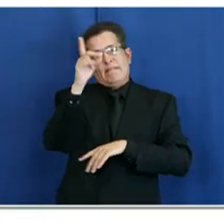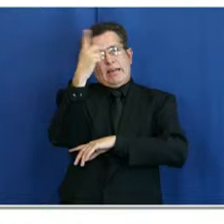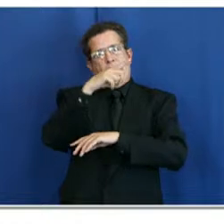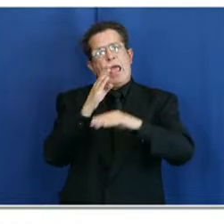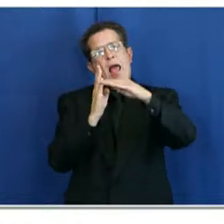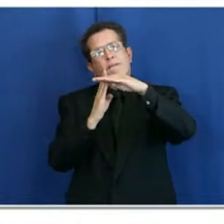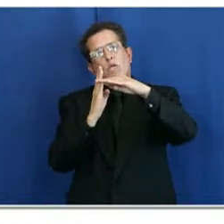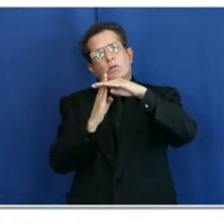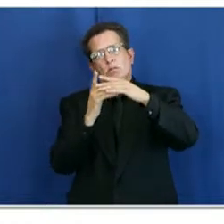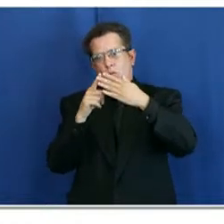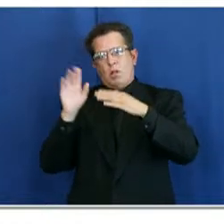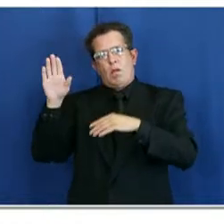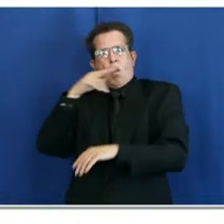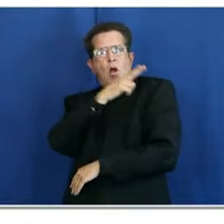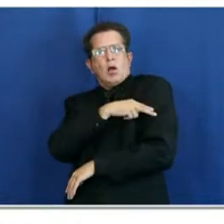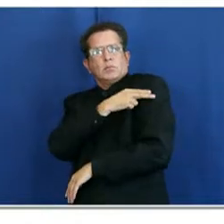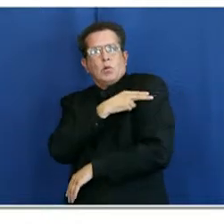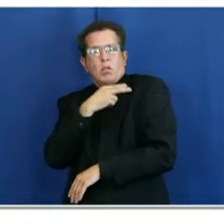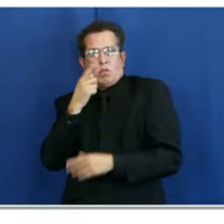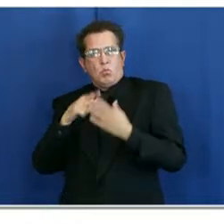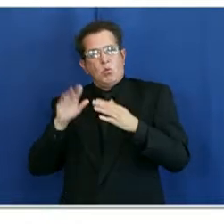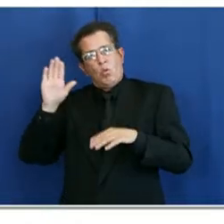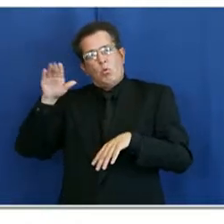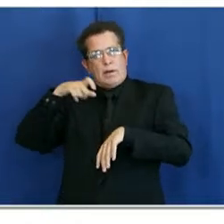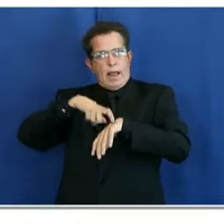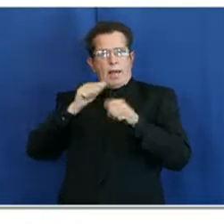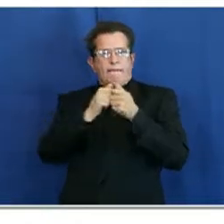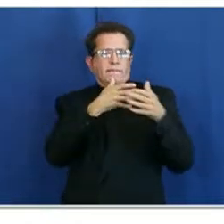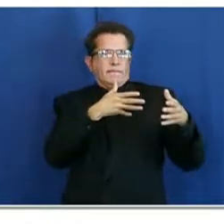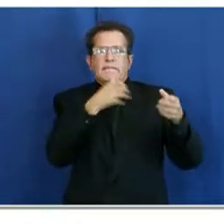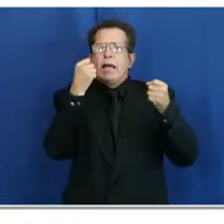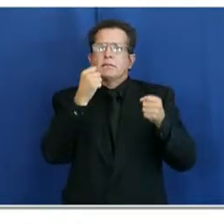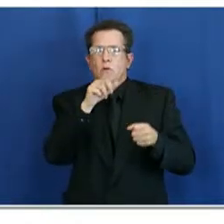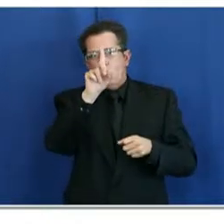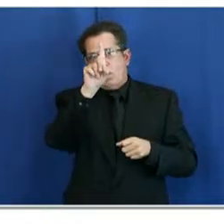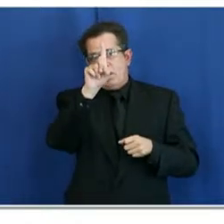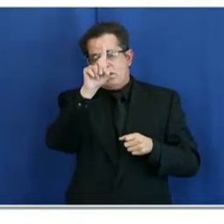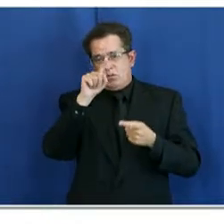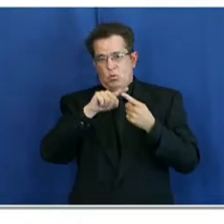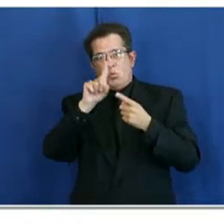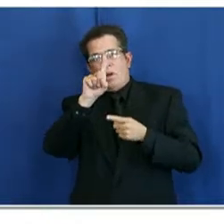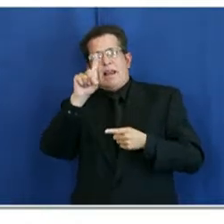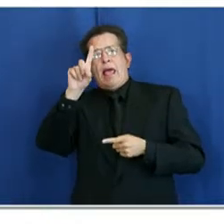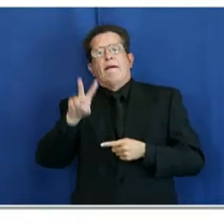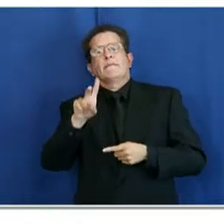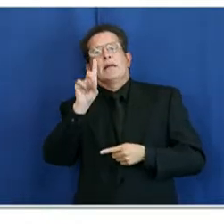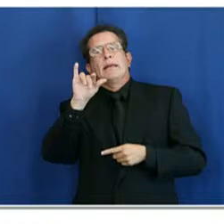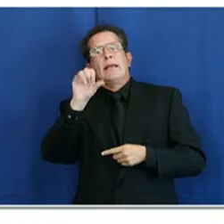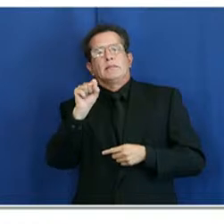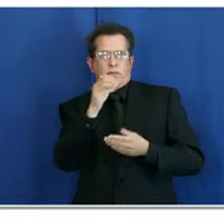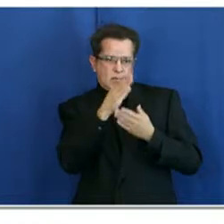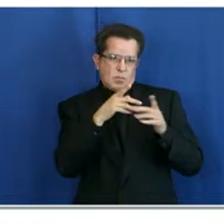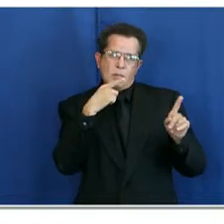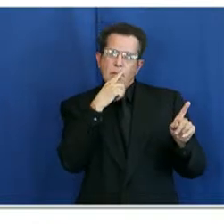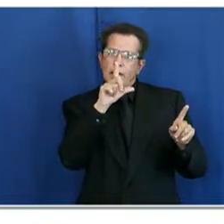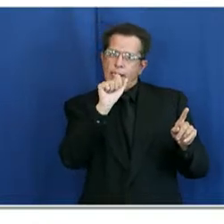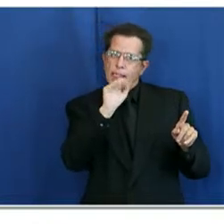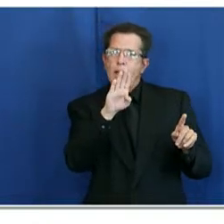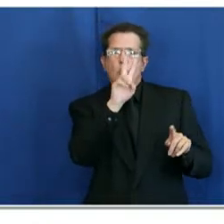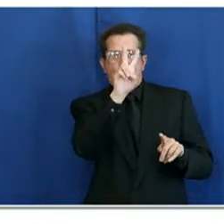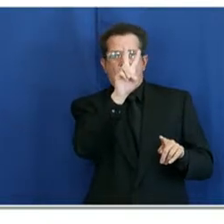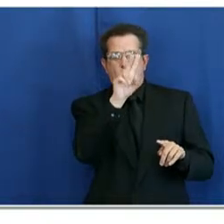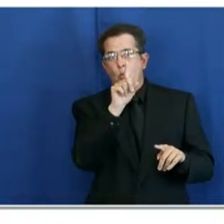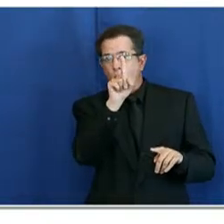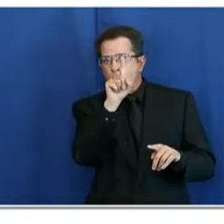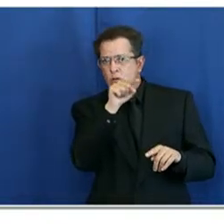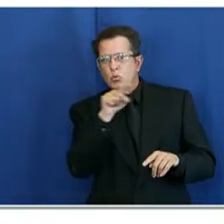hospitals, their average turnaround time, you see right there, of 1 to 1.5 days. Our public health lab between 1 and 2 days.